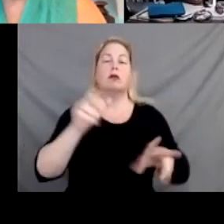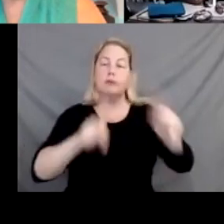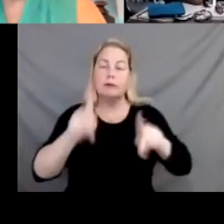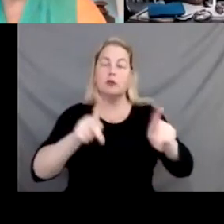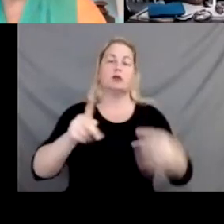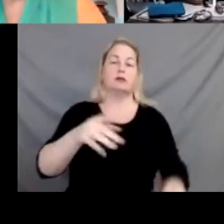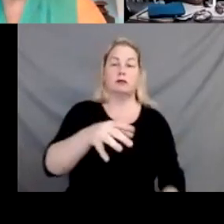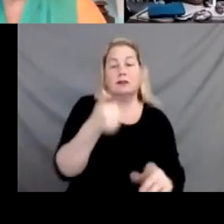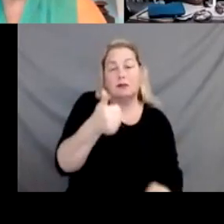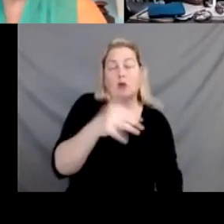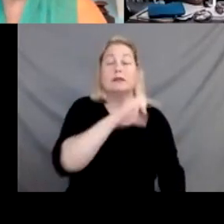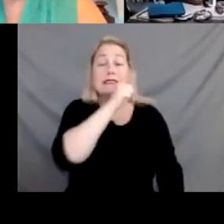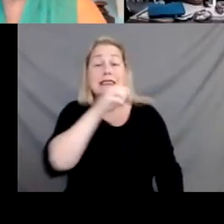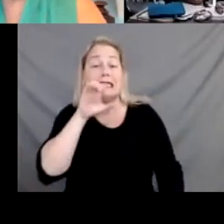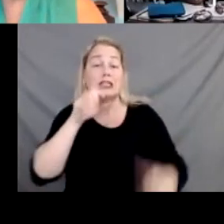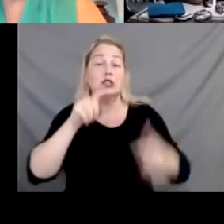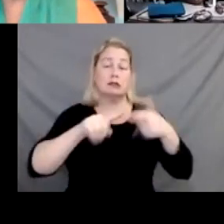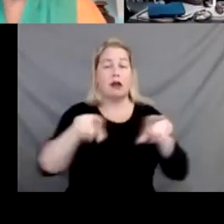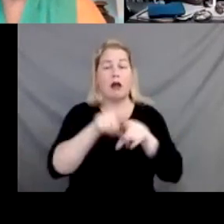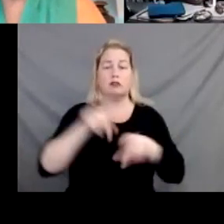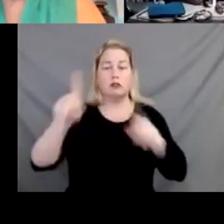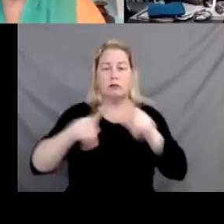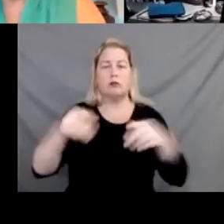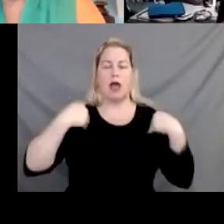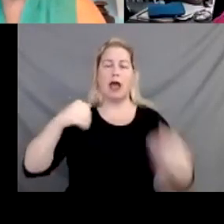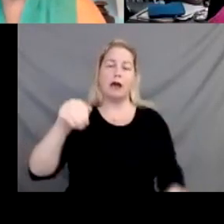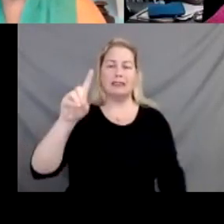see that that is an increase in our original